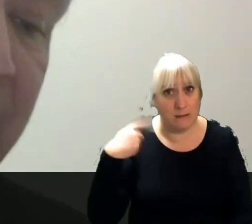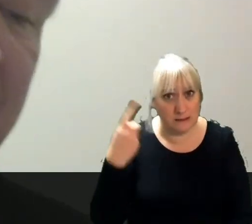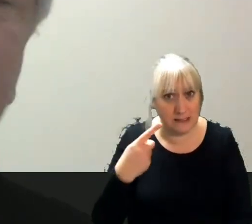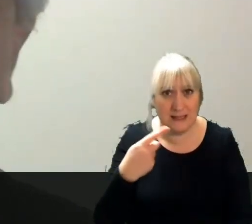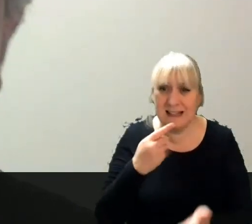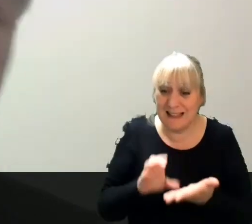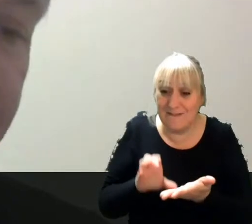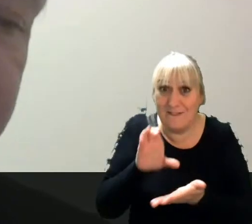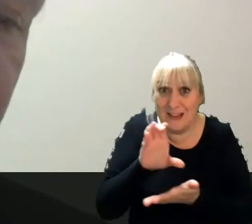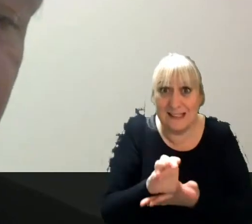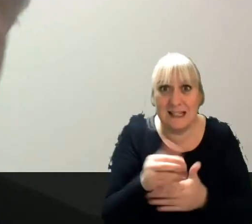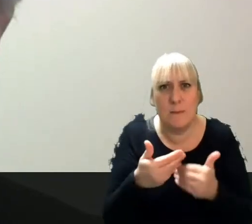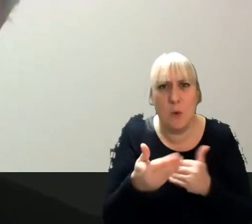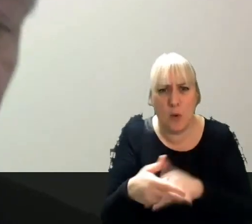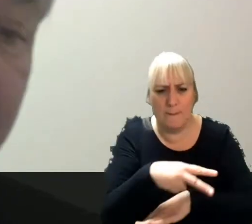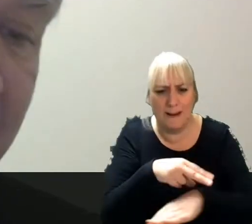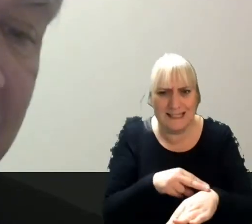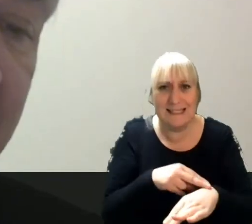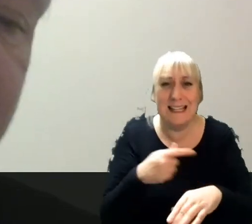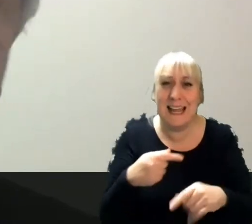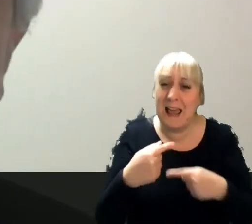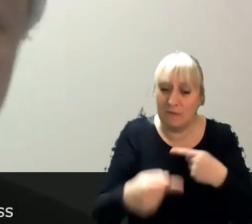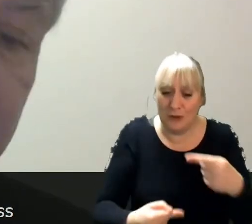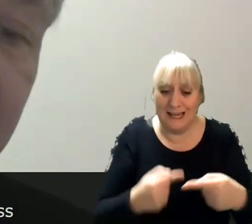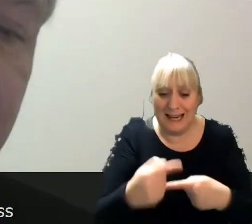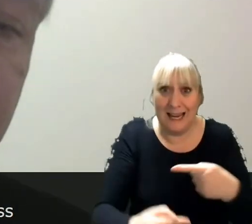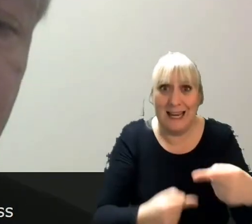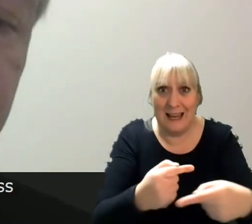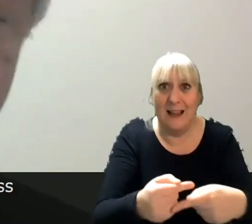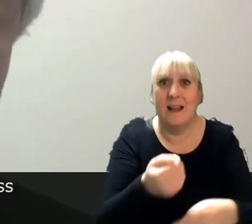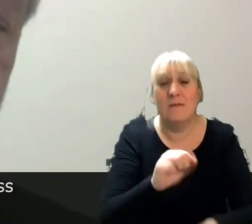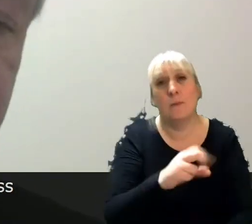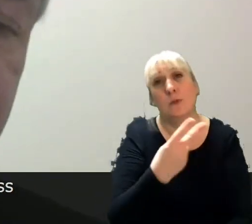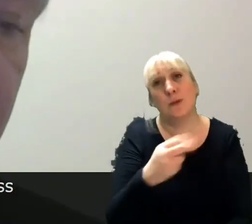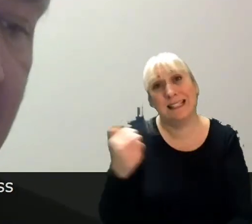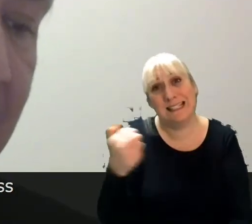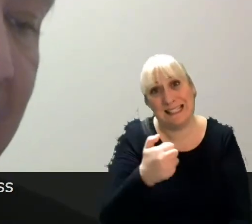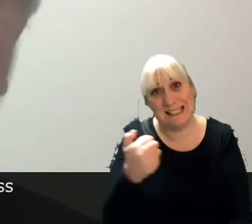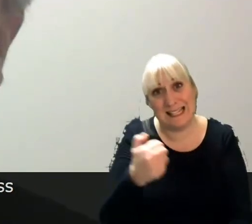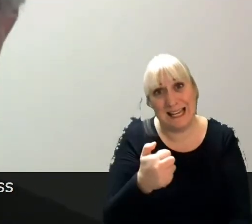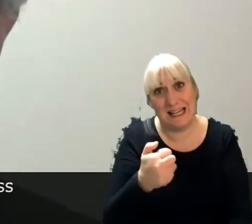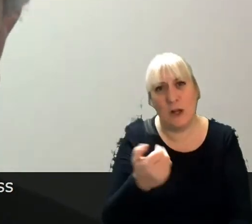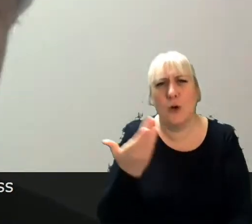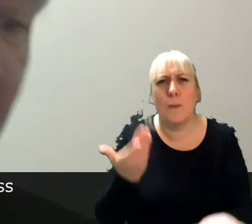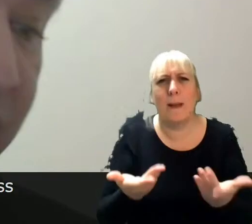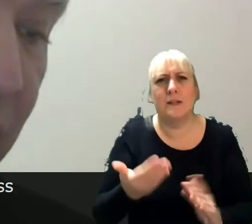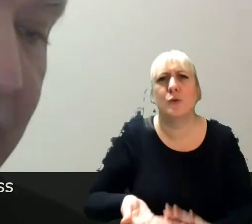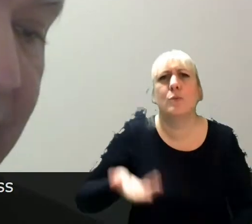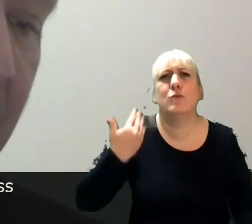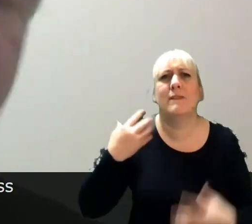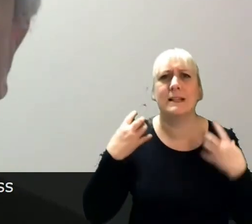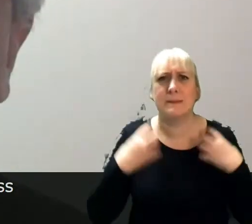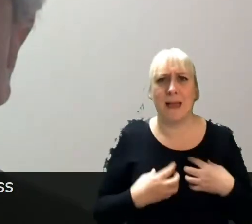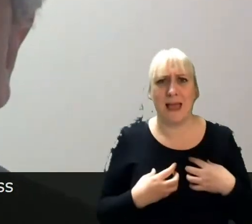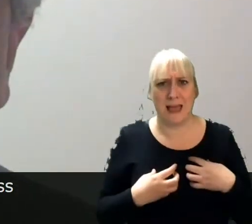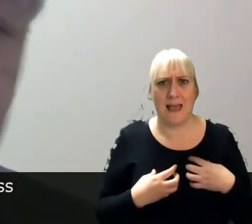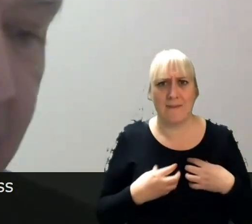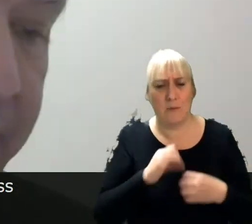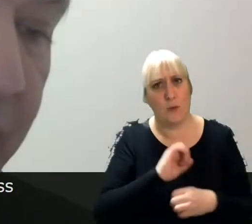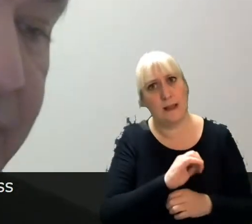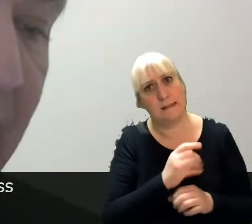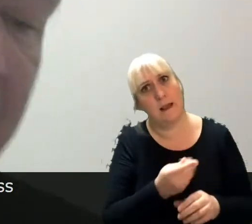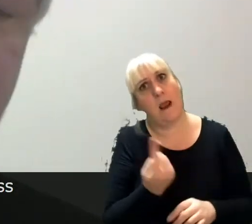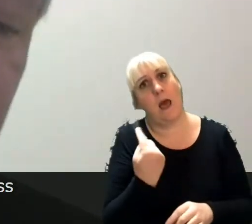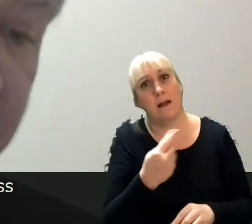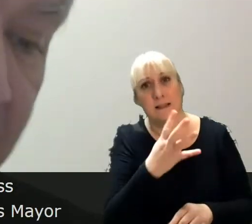in policing each year of his mayoralty since 2016 than the previous mayor, Boris Johnson, did in any of his last 4 years. A £45